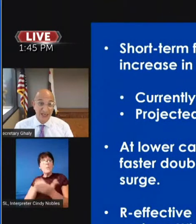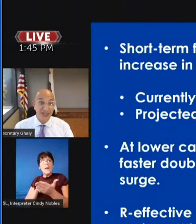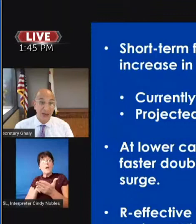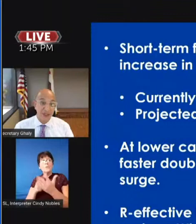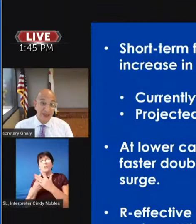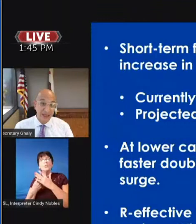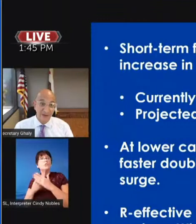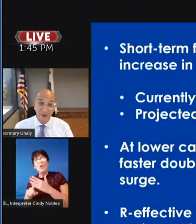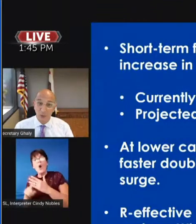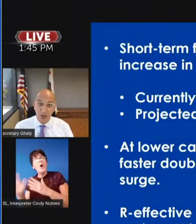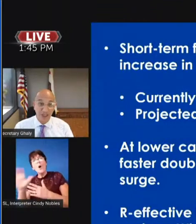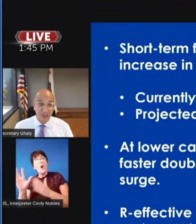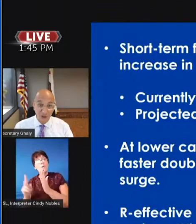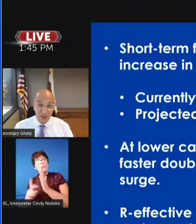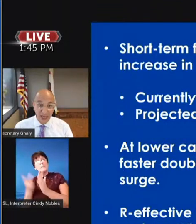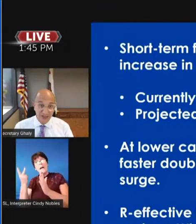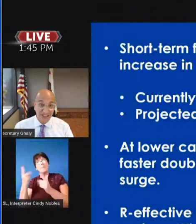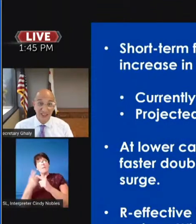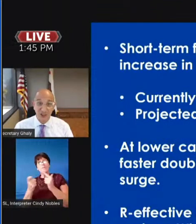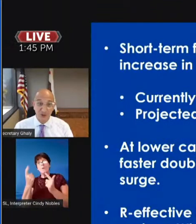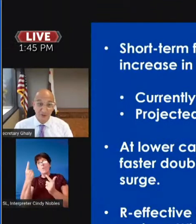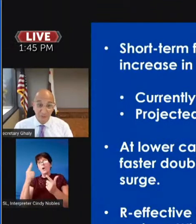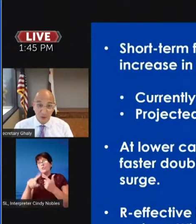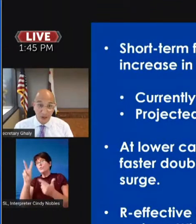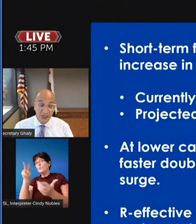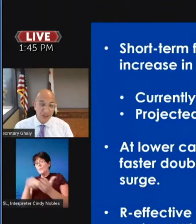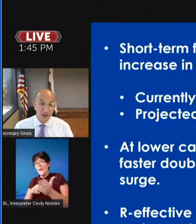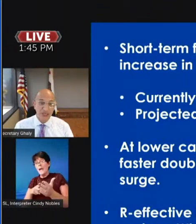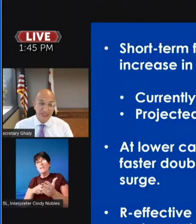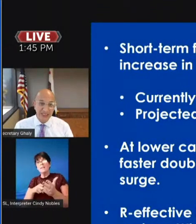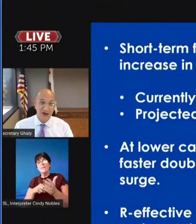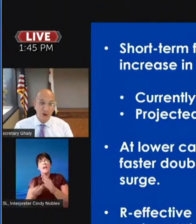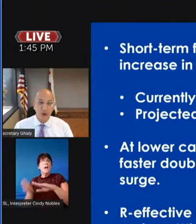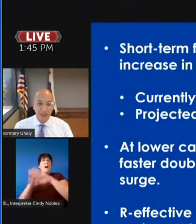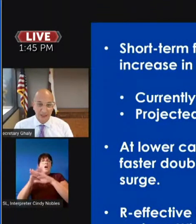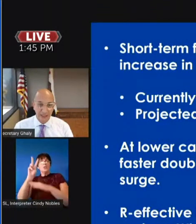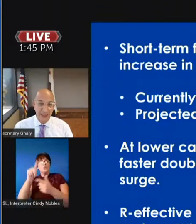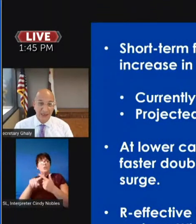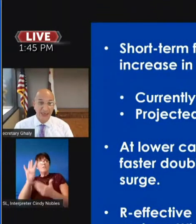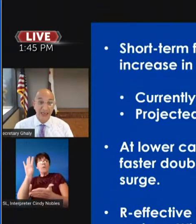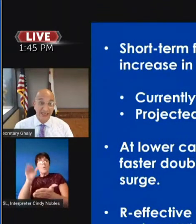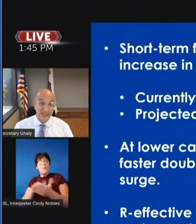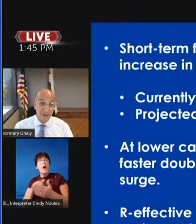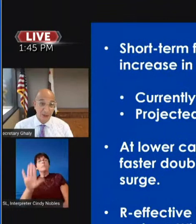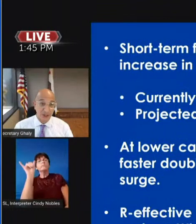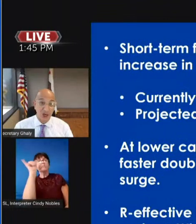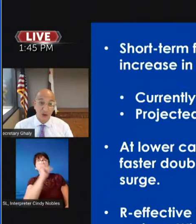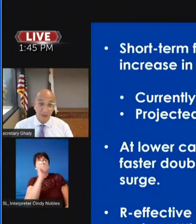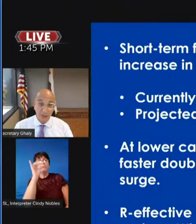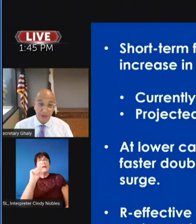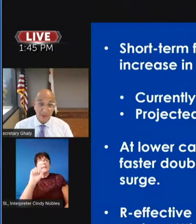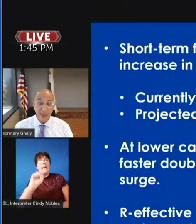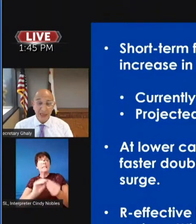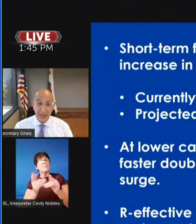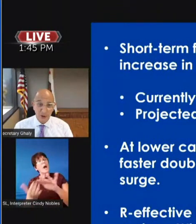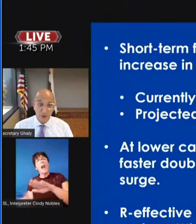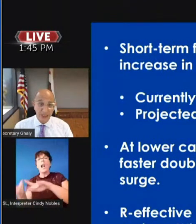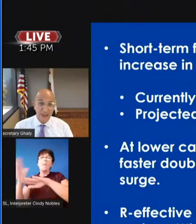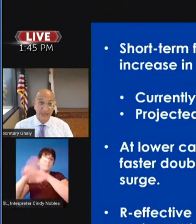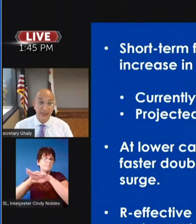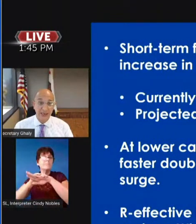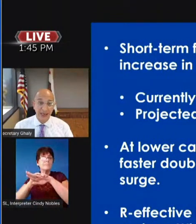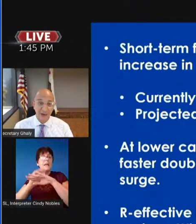place, doubling there from 1 to 2,000 and 2 to 4, you can see how quickly the case numbers go up,